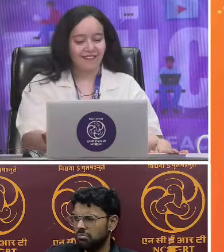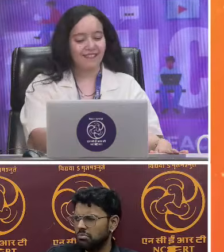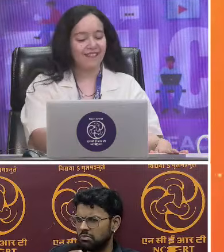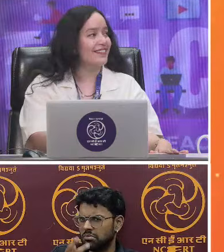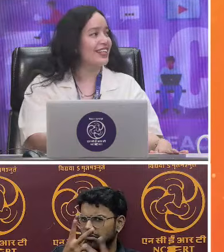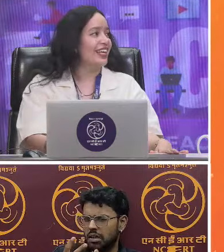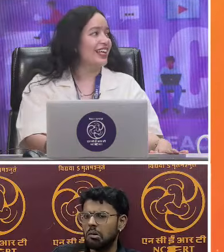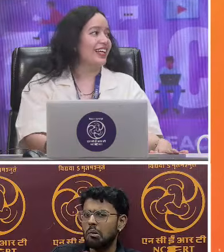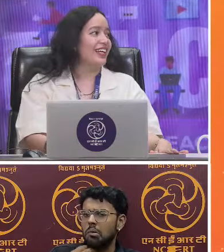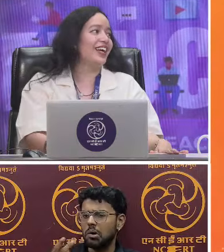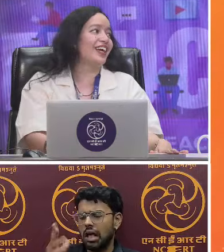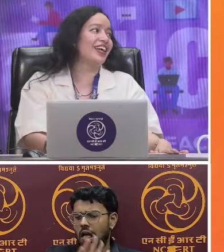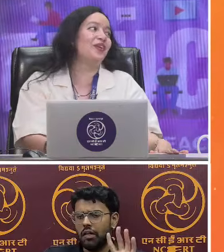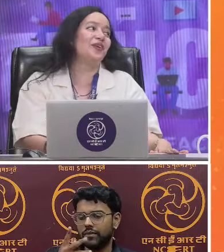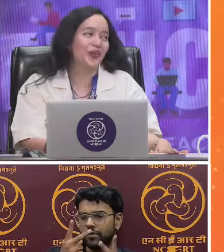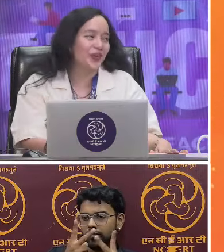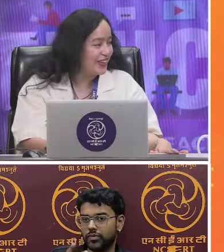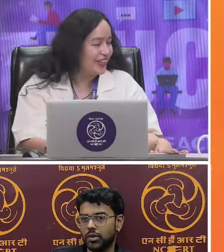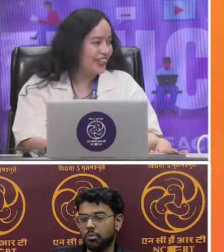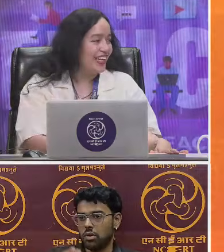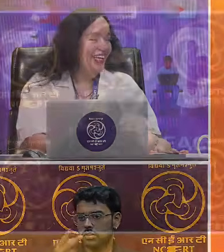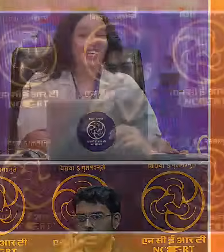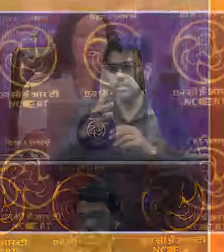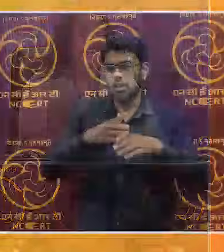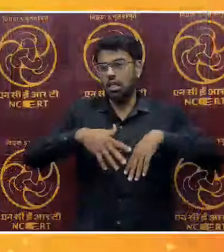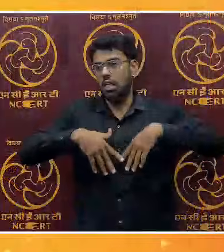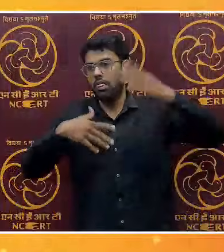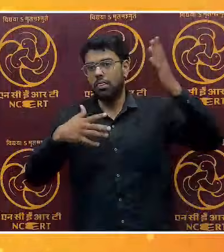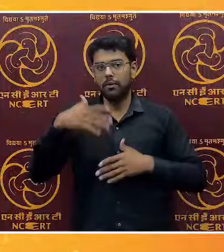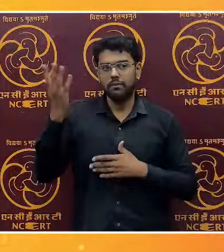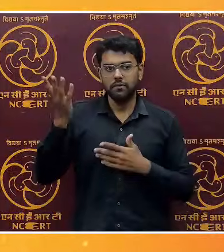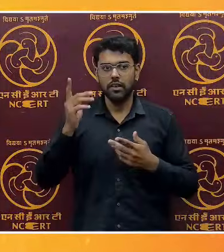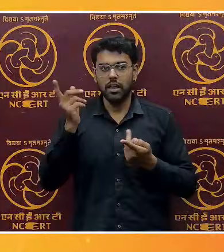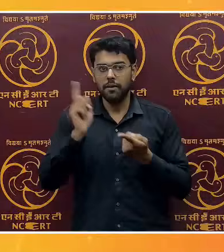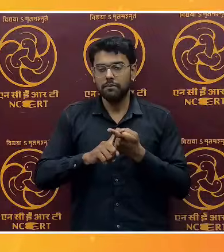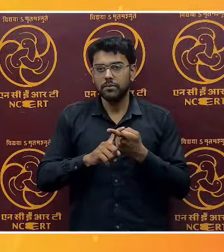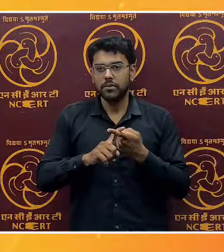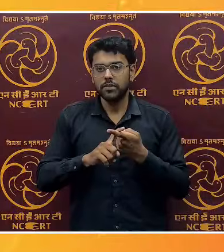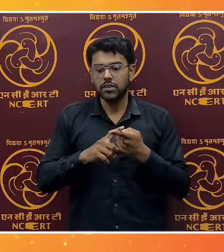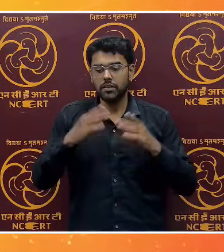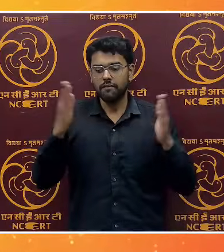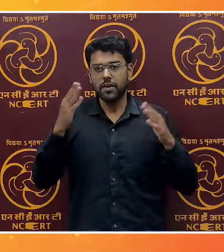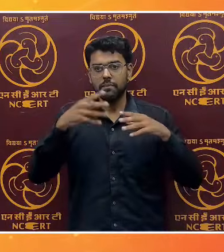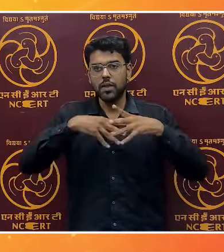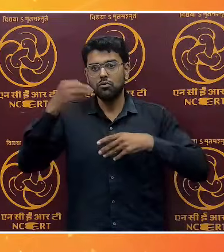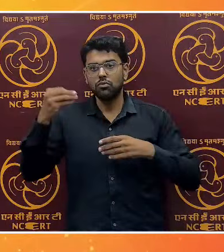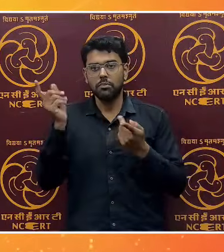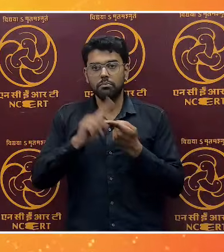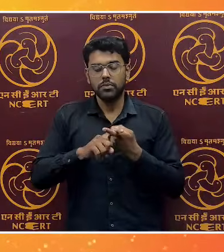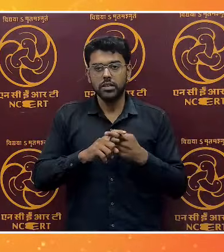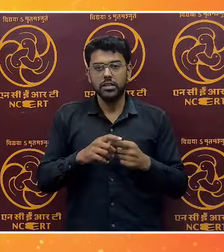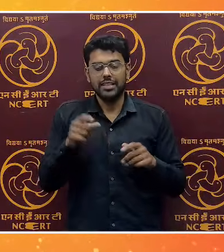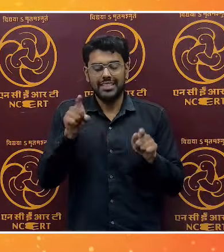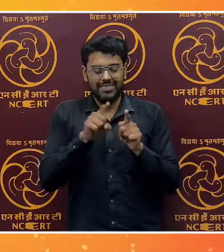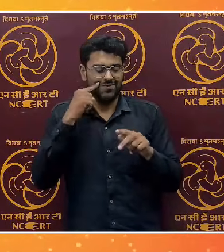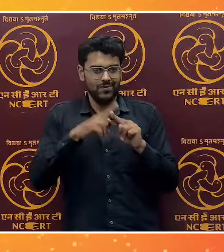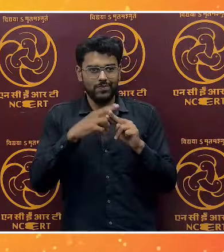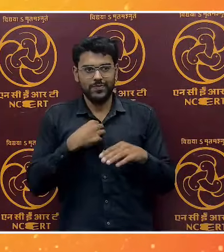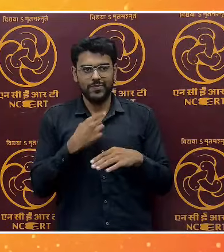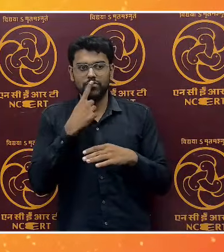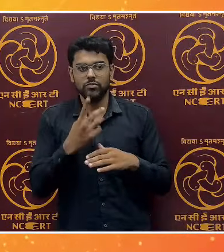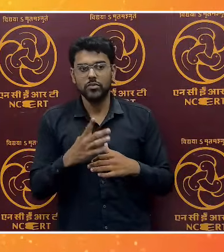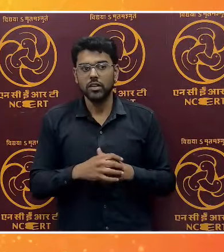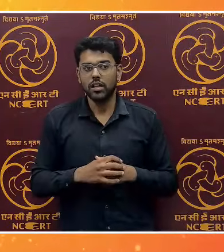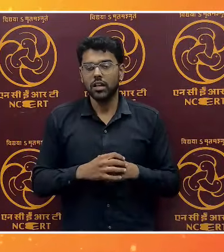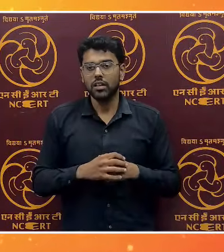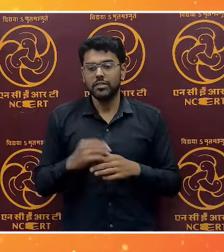loud with their gestures and the No, hand goes out of the frame. See, my if you take me as a subject, you can see my like